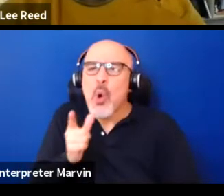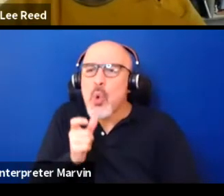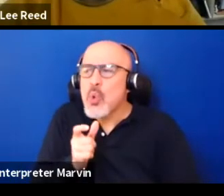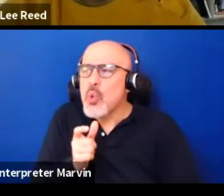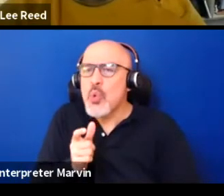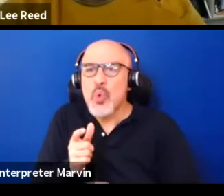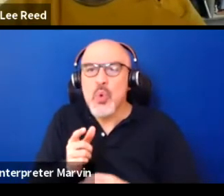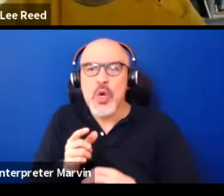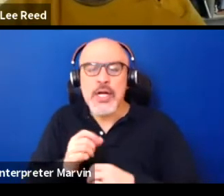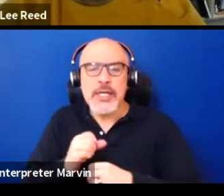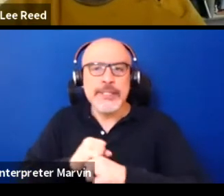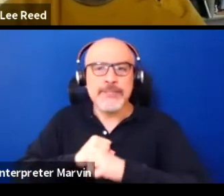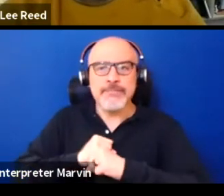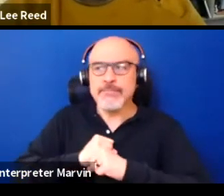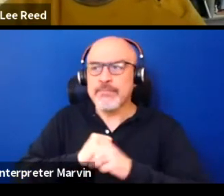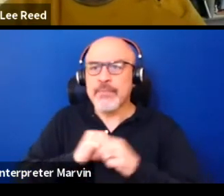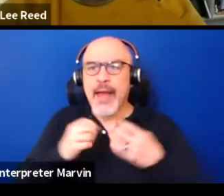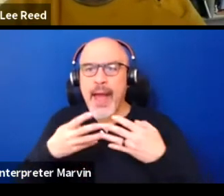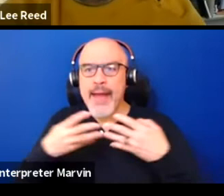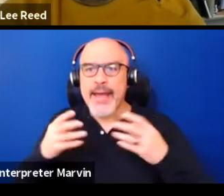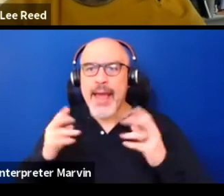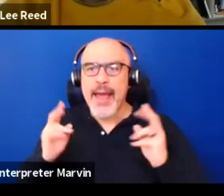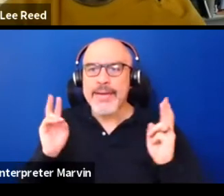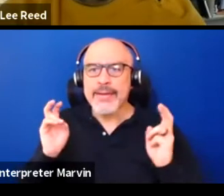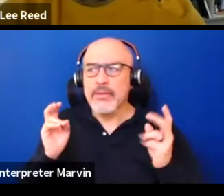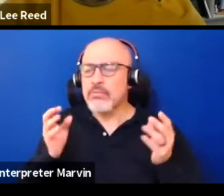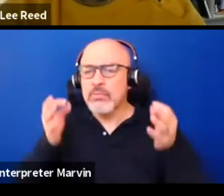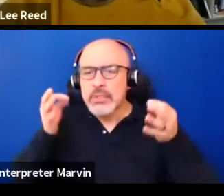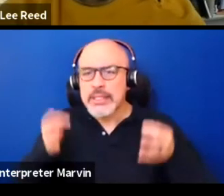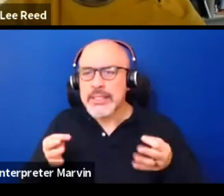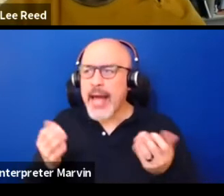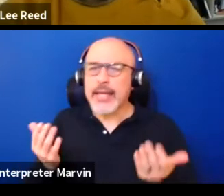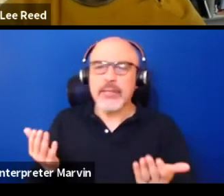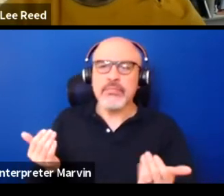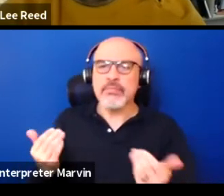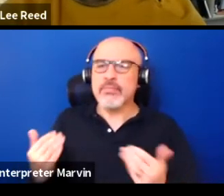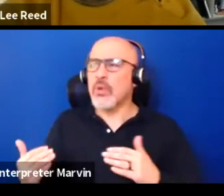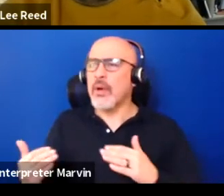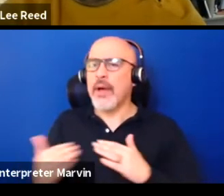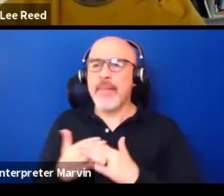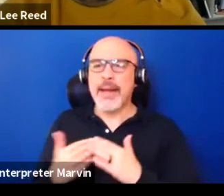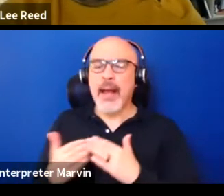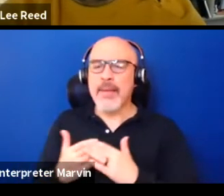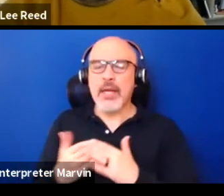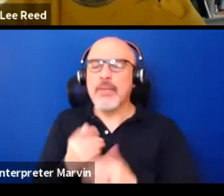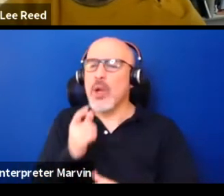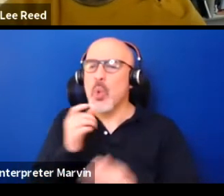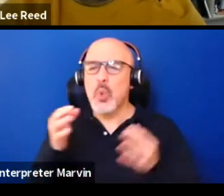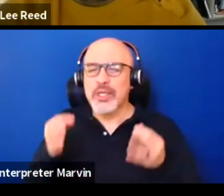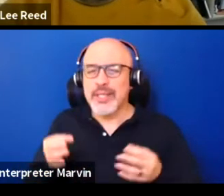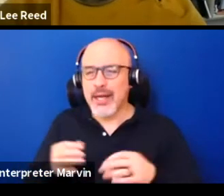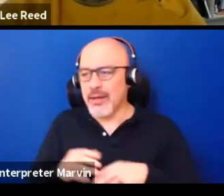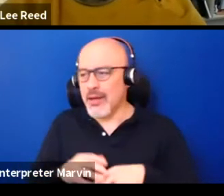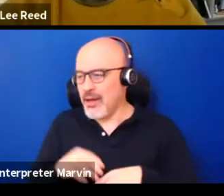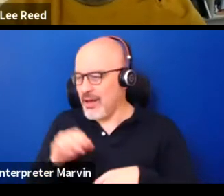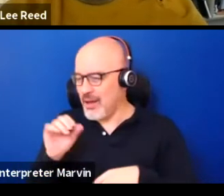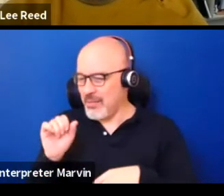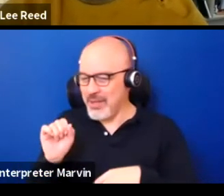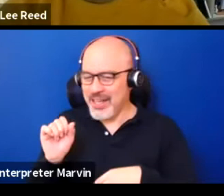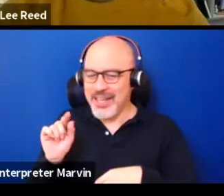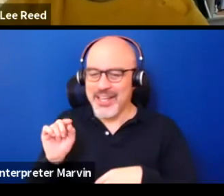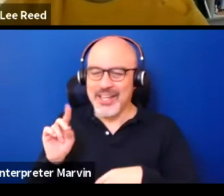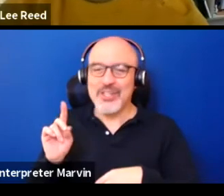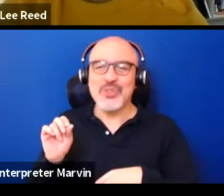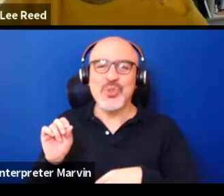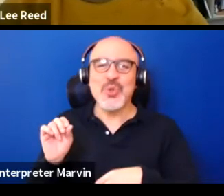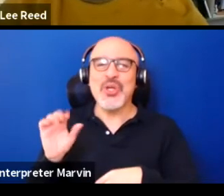that's standing there at the gate deciding who comes in? You know, it's like, what is it? Studio 54 in front of the